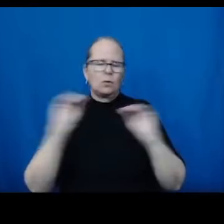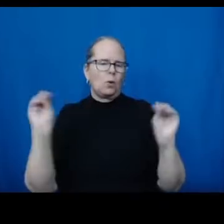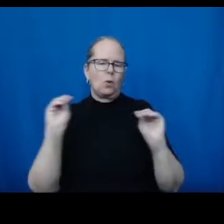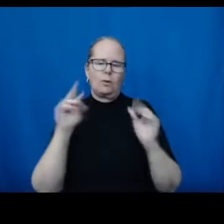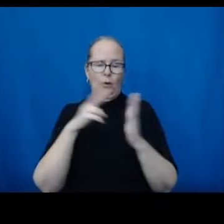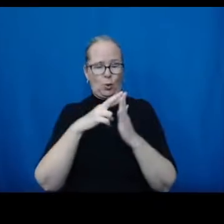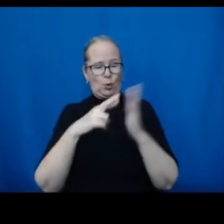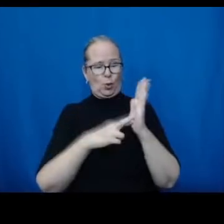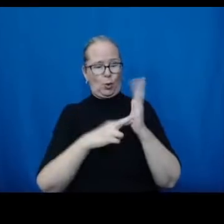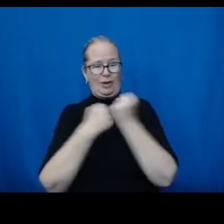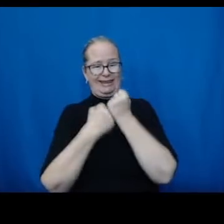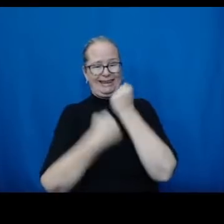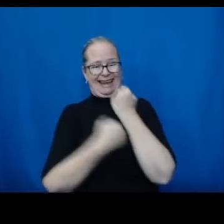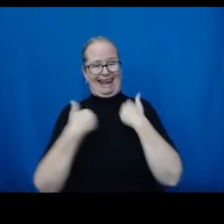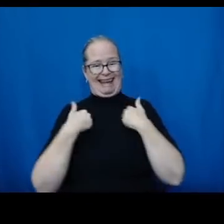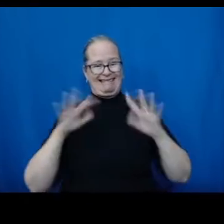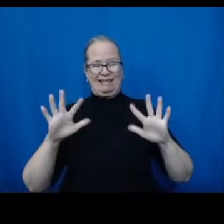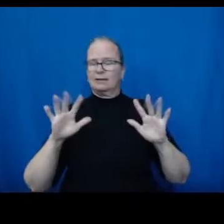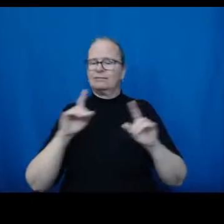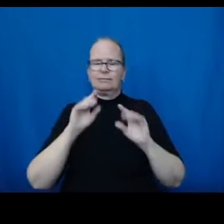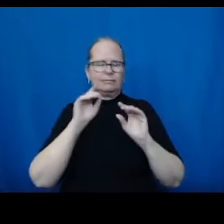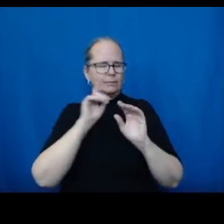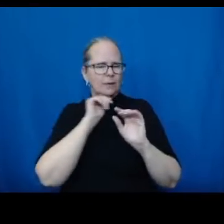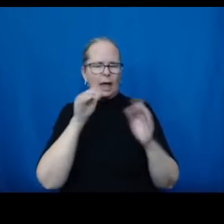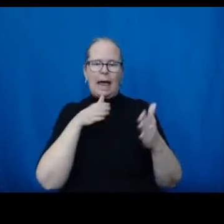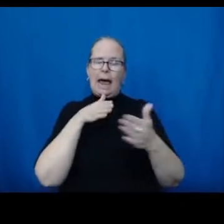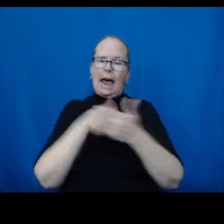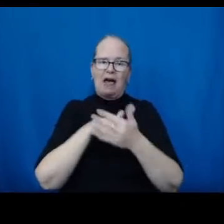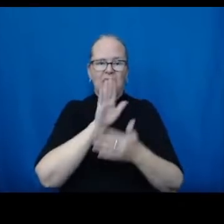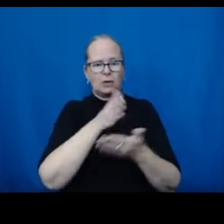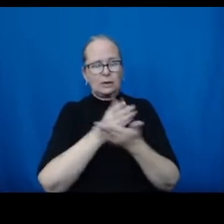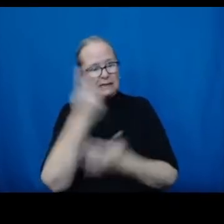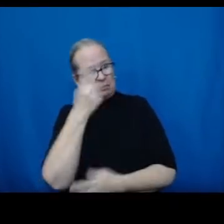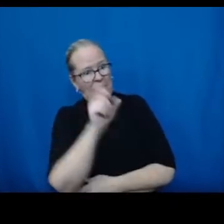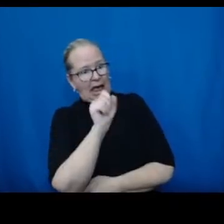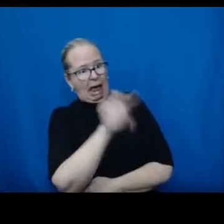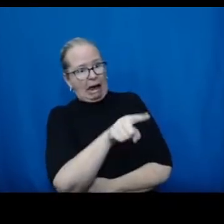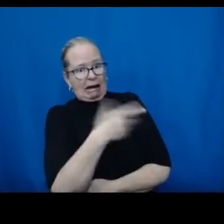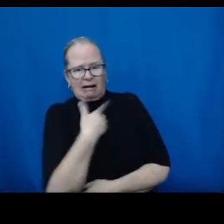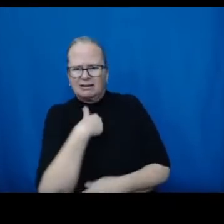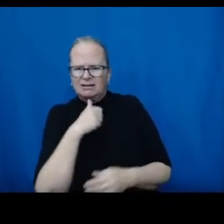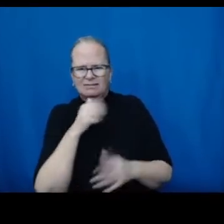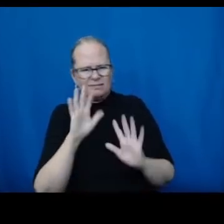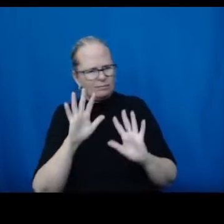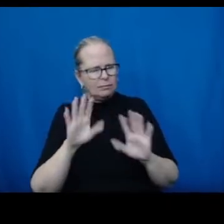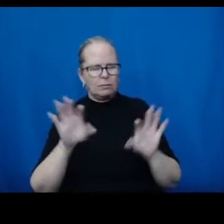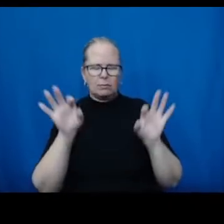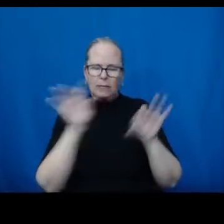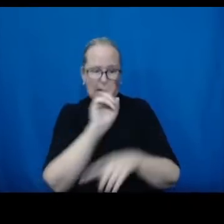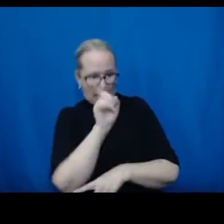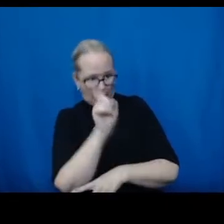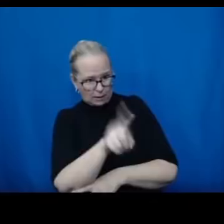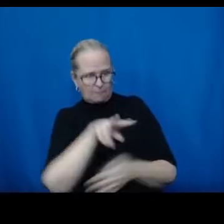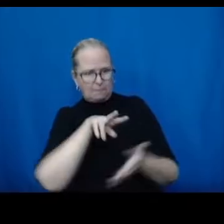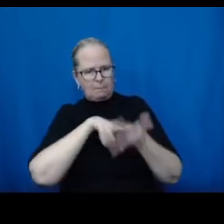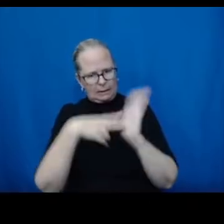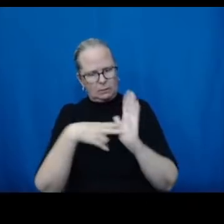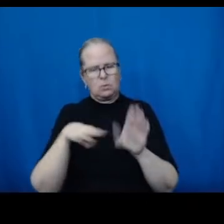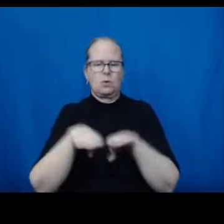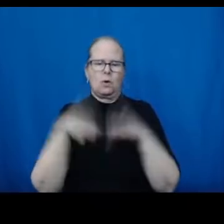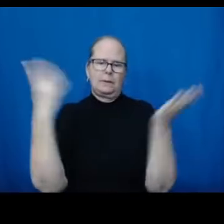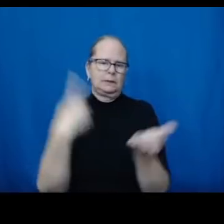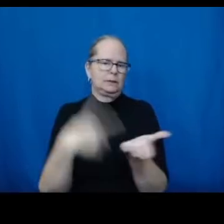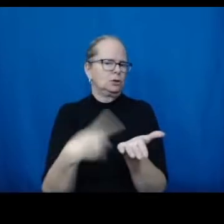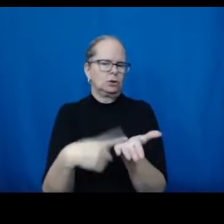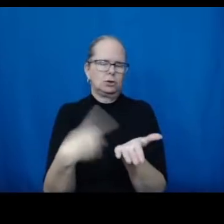these conversations are so important. Got to pick your battles. You got to know when it's right. You might not be the right voice. You might not be the right person. But